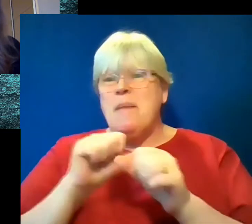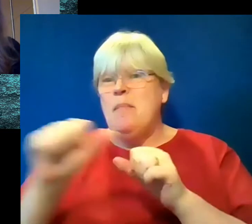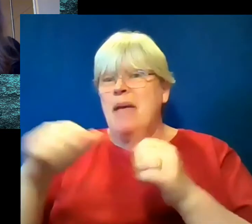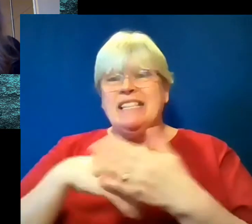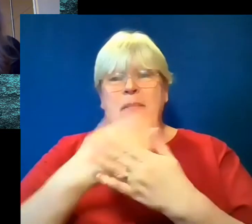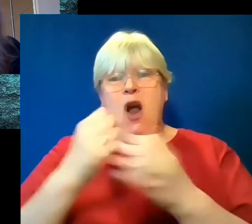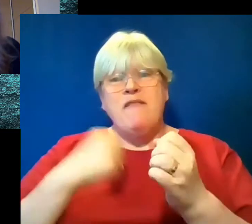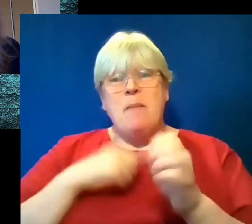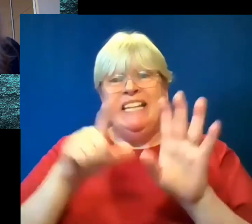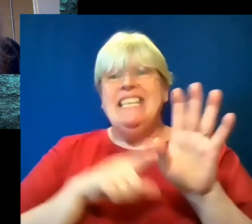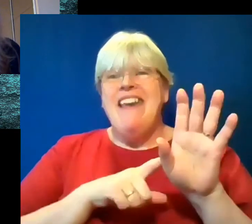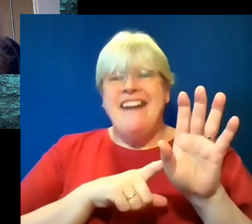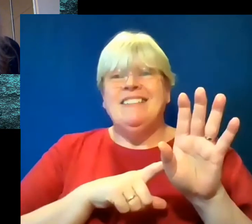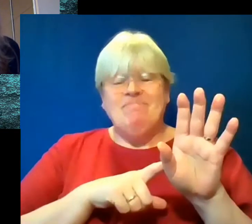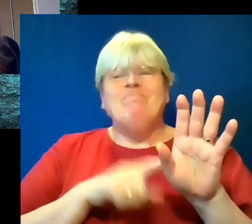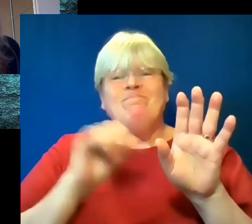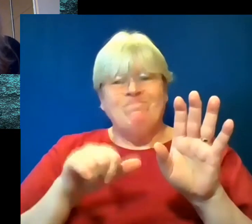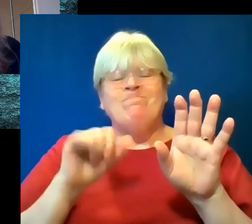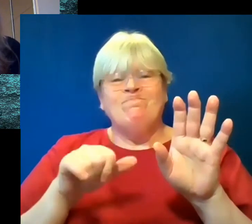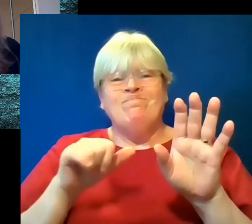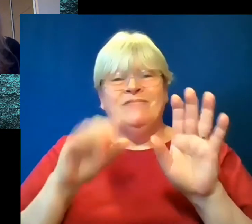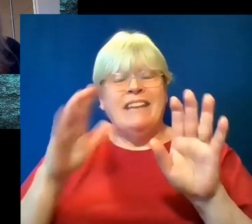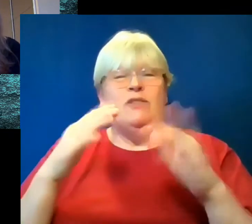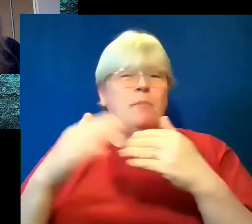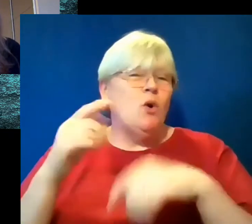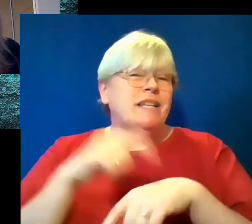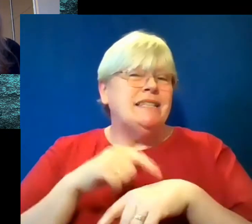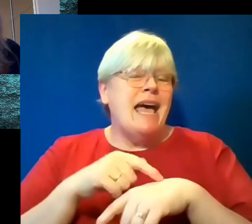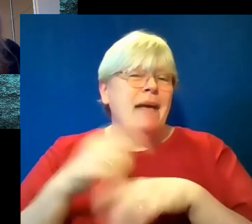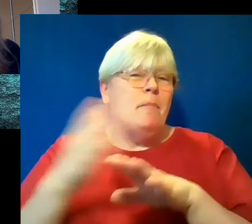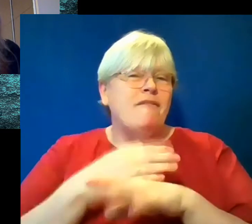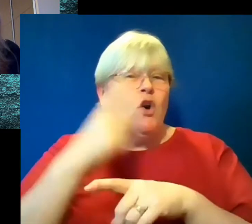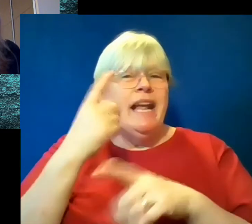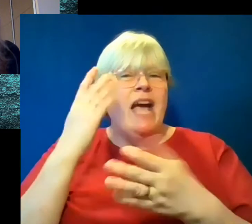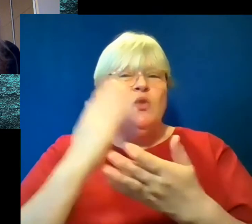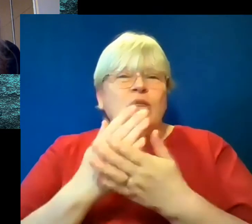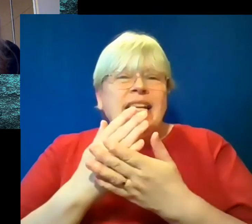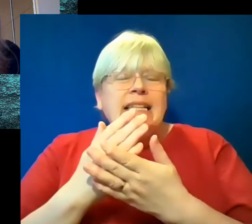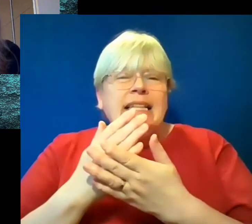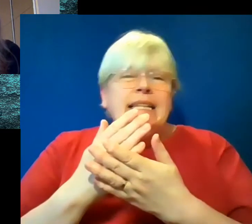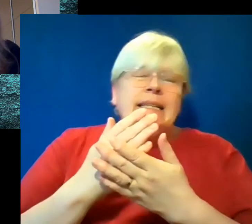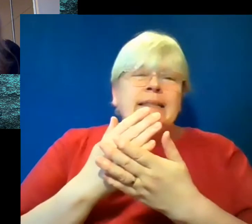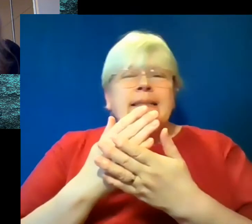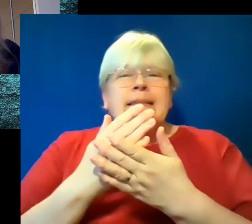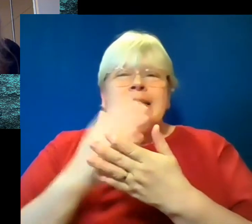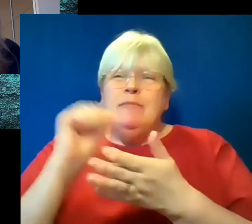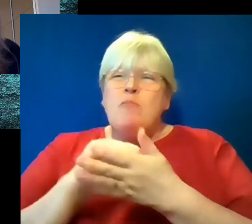year. I think I would have to spend more time there before I could really properly make it real.